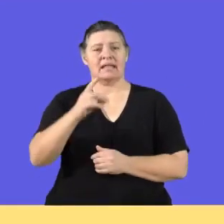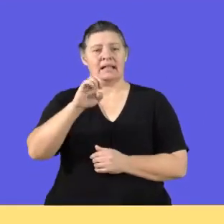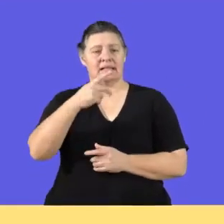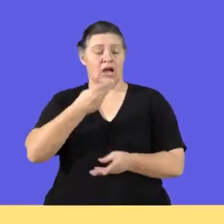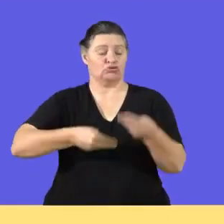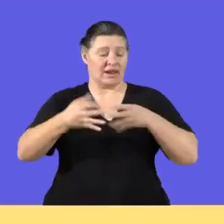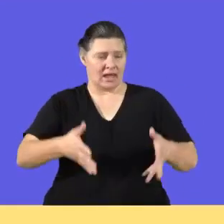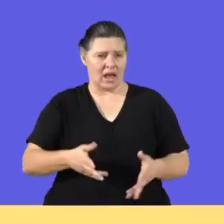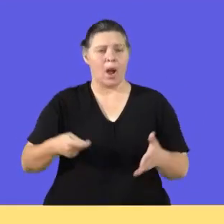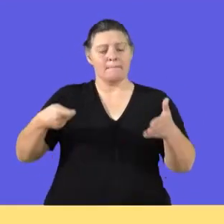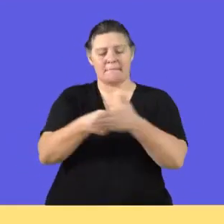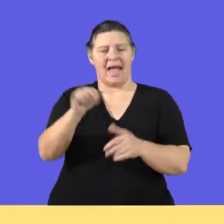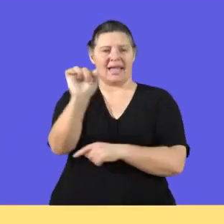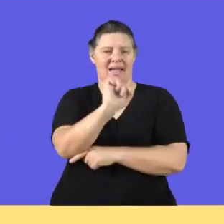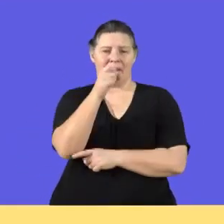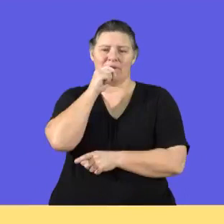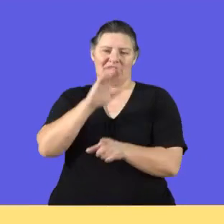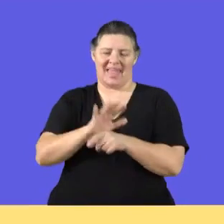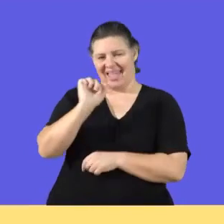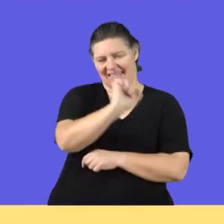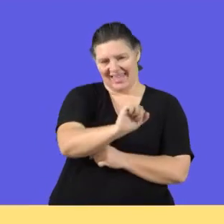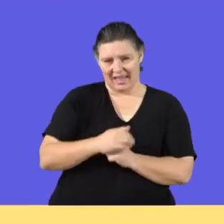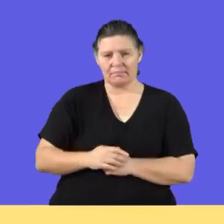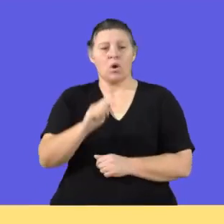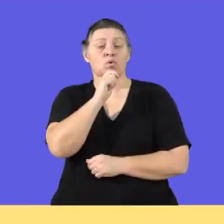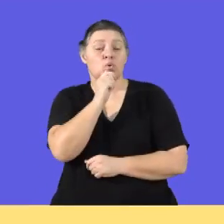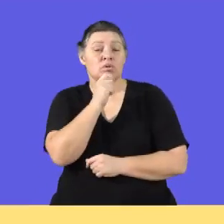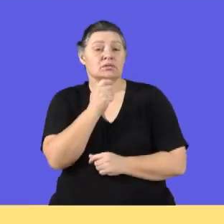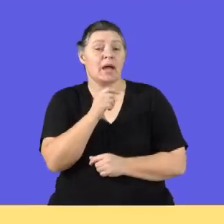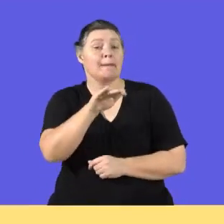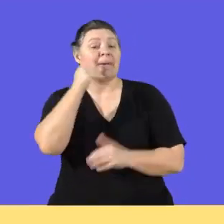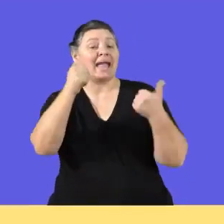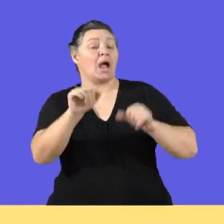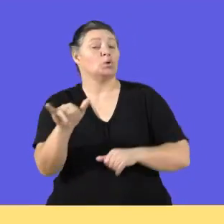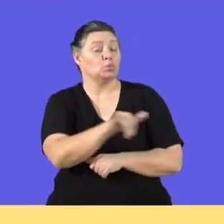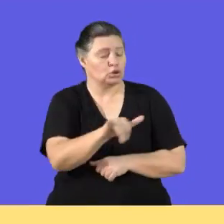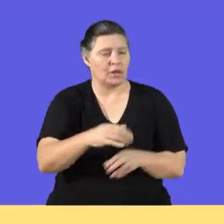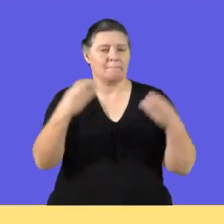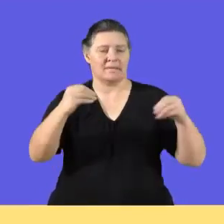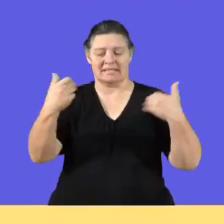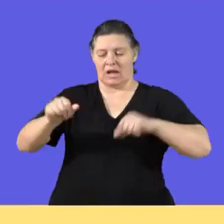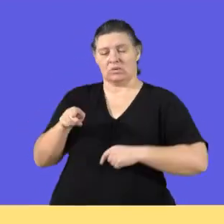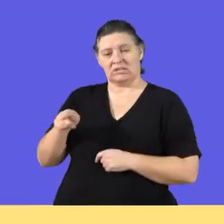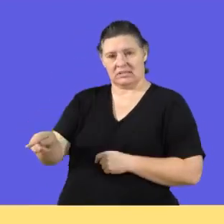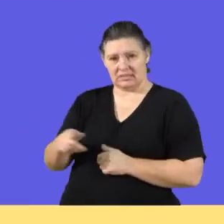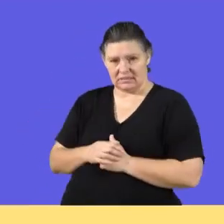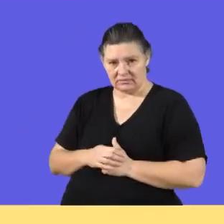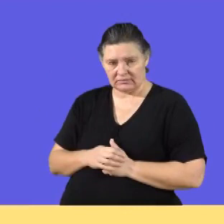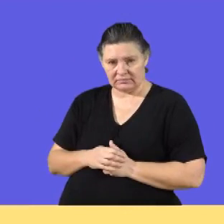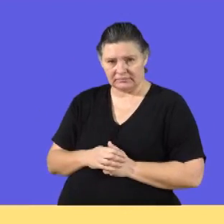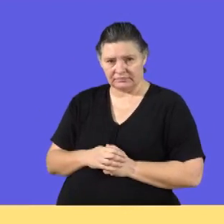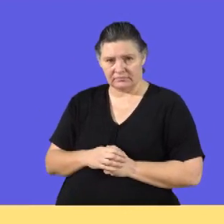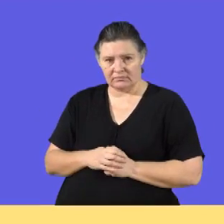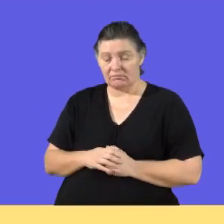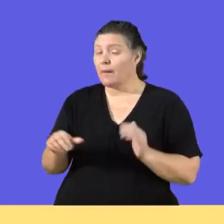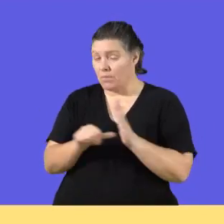owner of Delta Traders, has bought his wife a car for her birthday using the business bank account. All right,